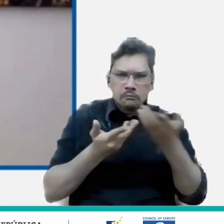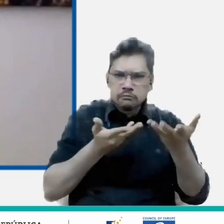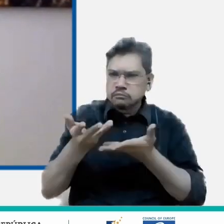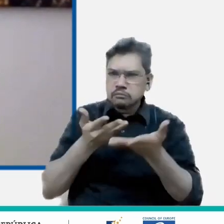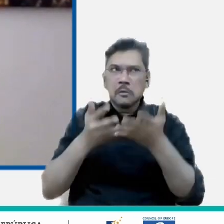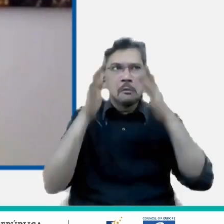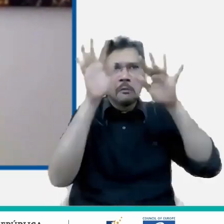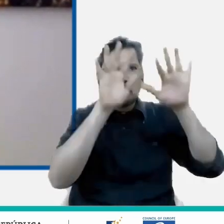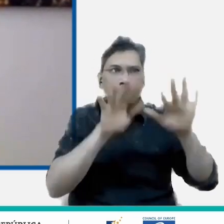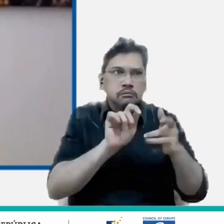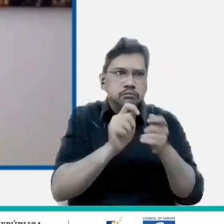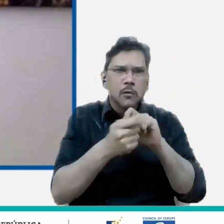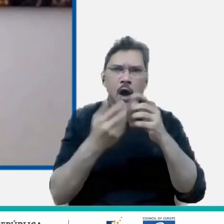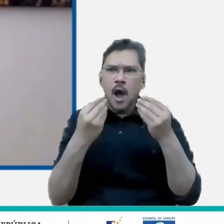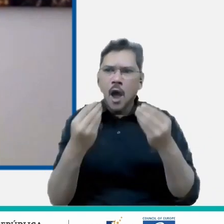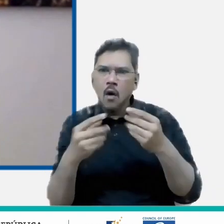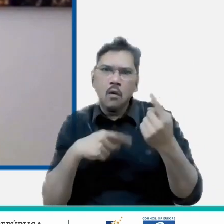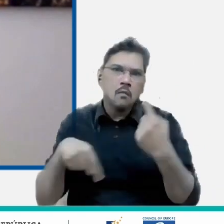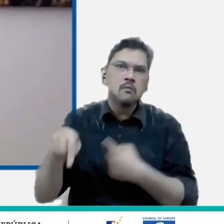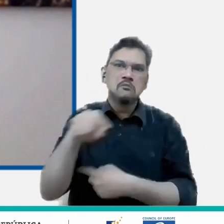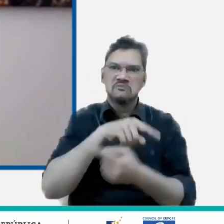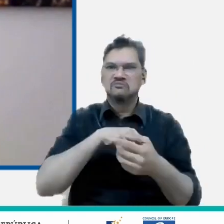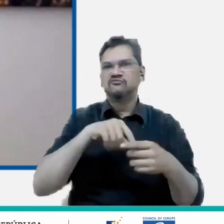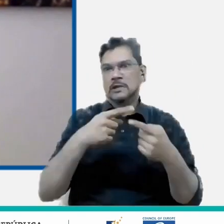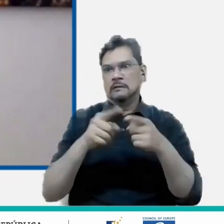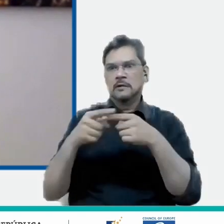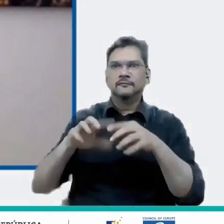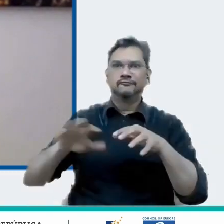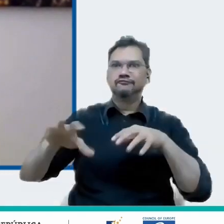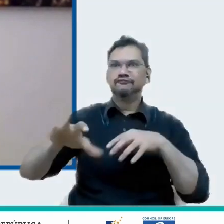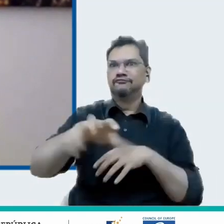see, a lot is already covered